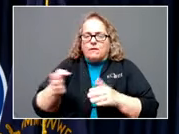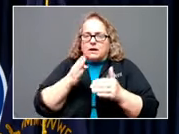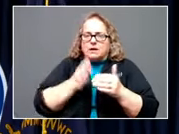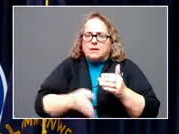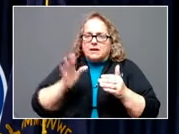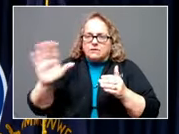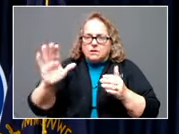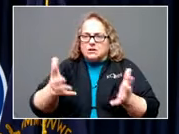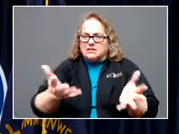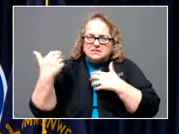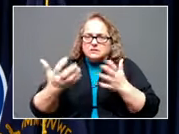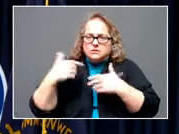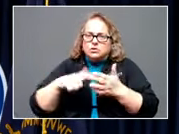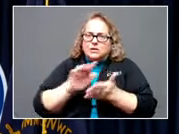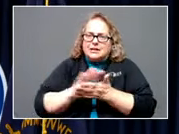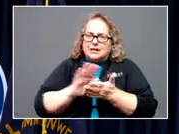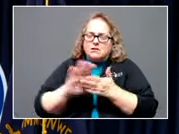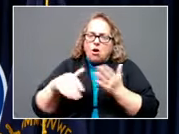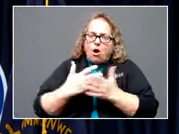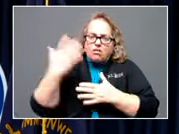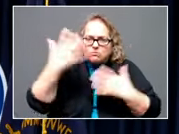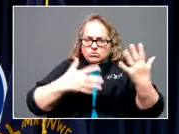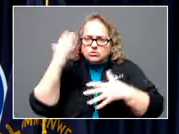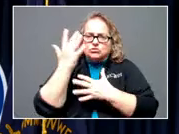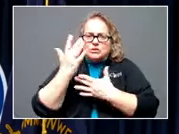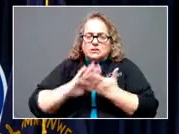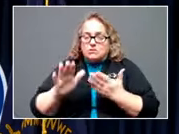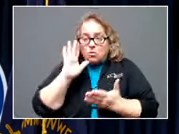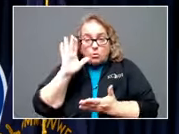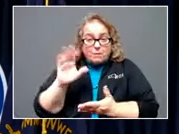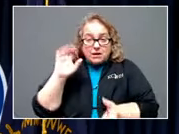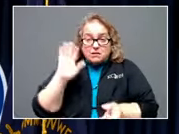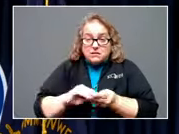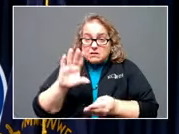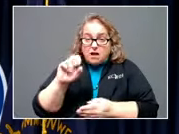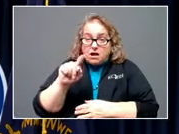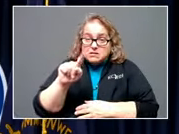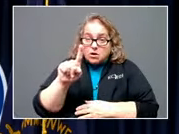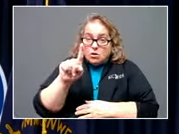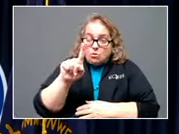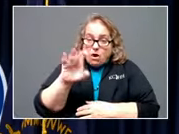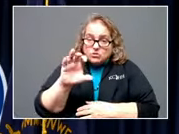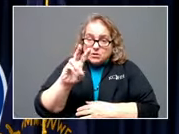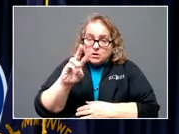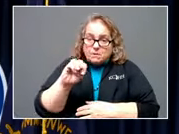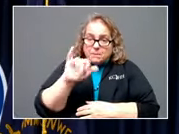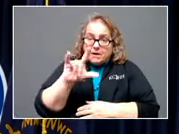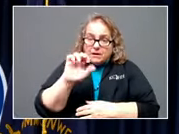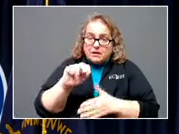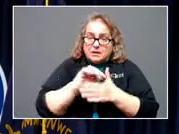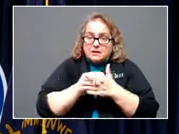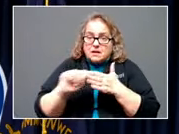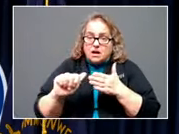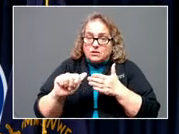$100 million. So the need here is significant, and our request will be an additional 60 days